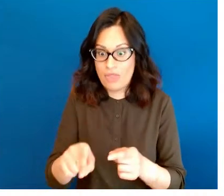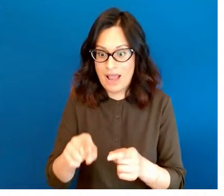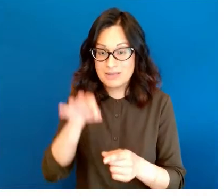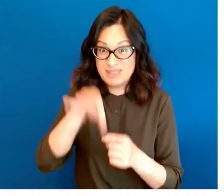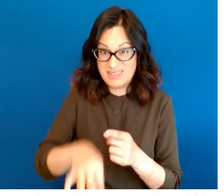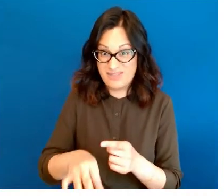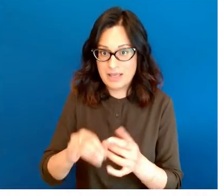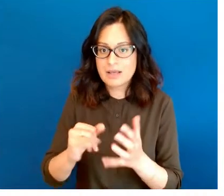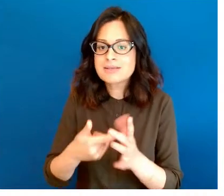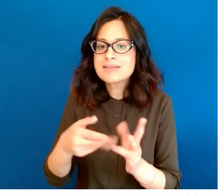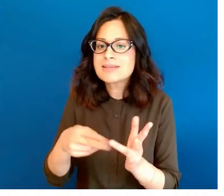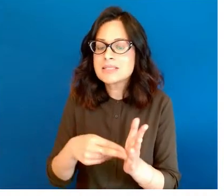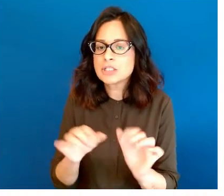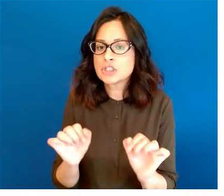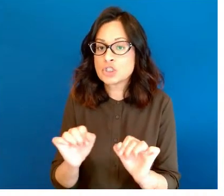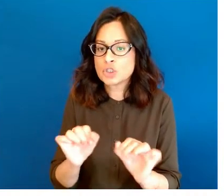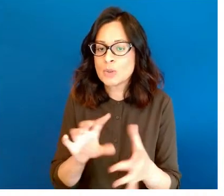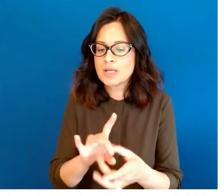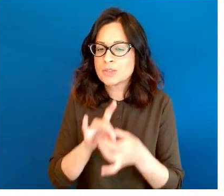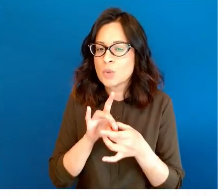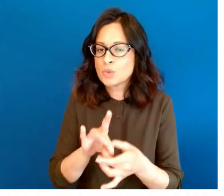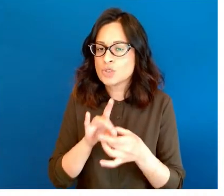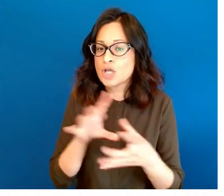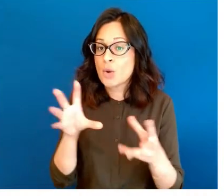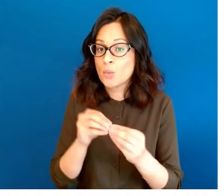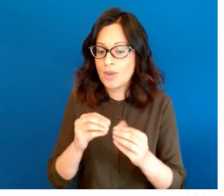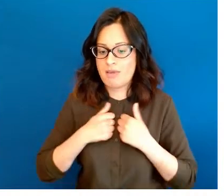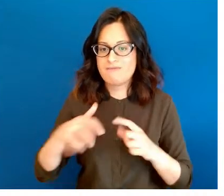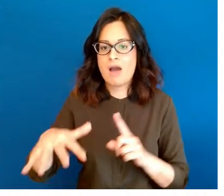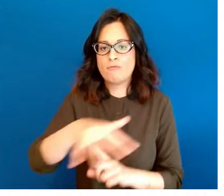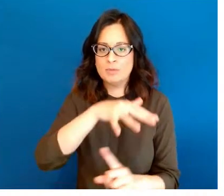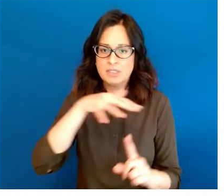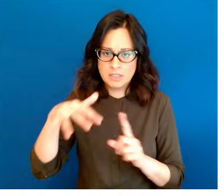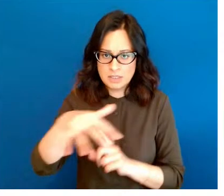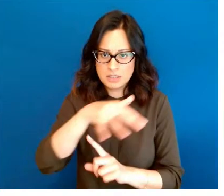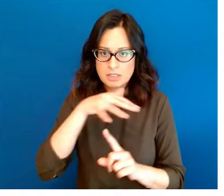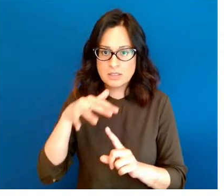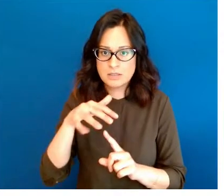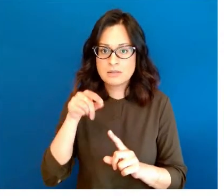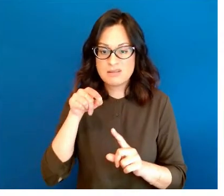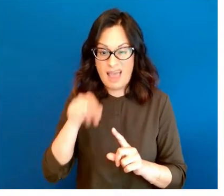however, very associated with our environment, which is seasonal.